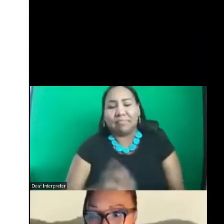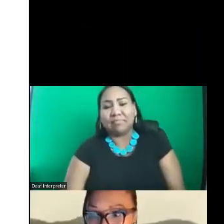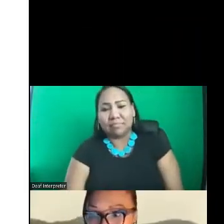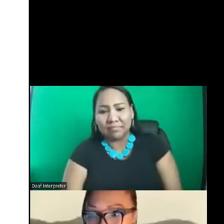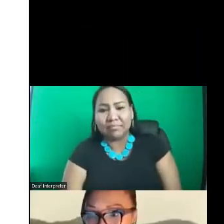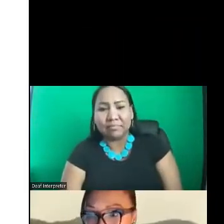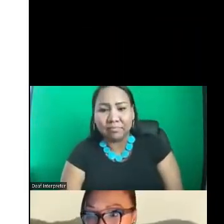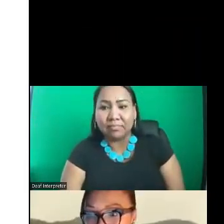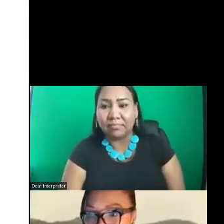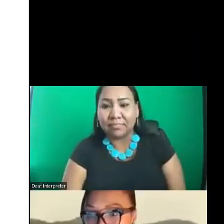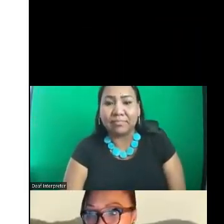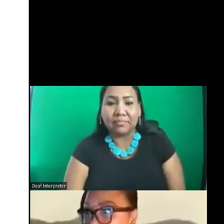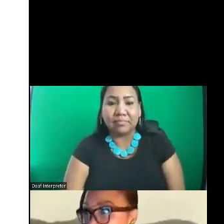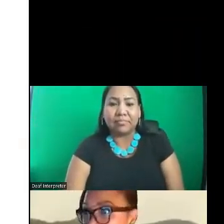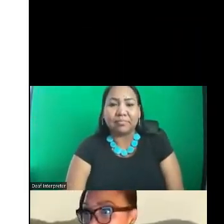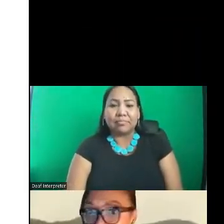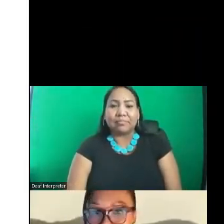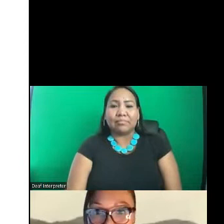I'll turn it over to you, Kebe.